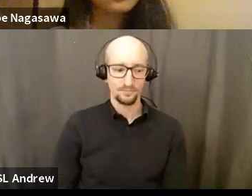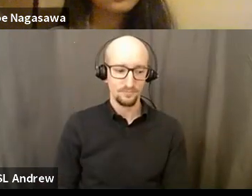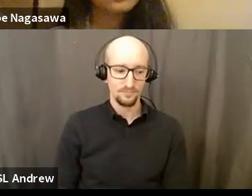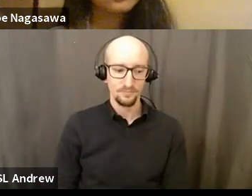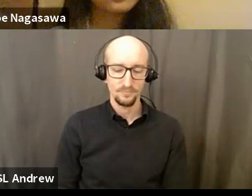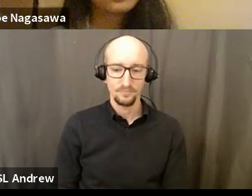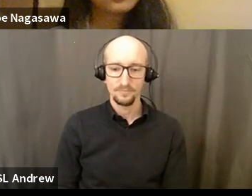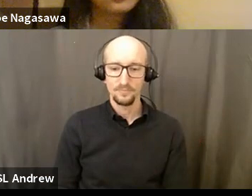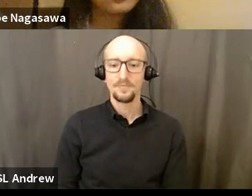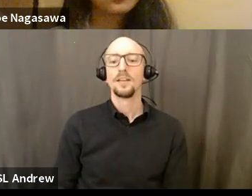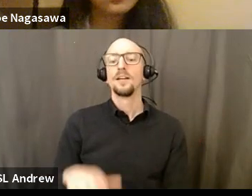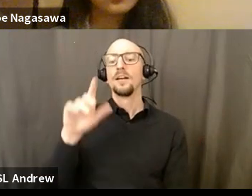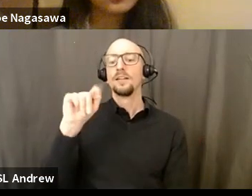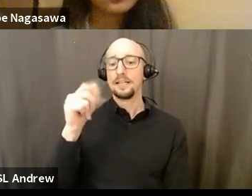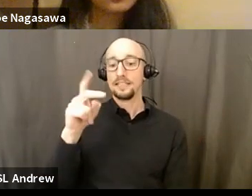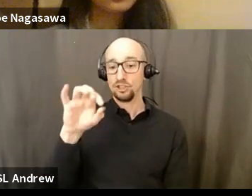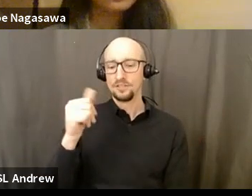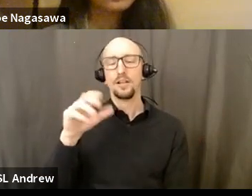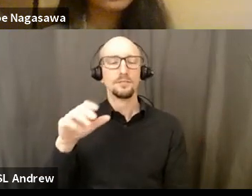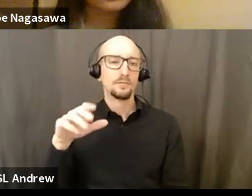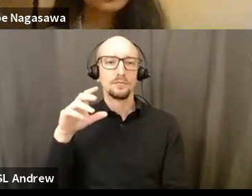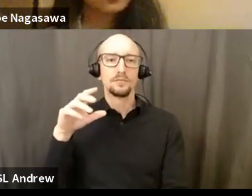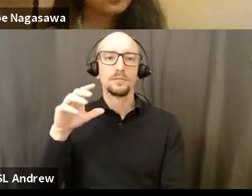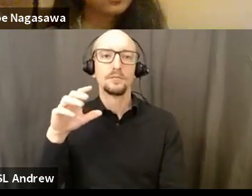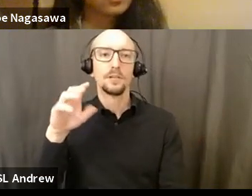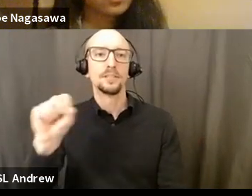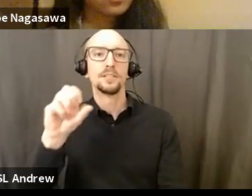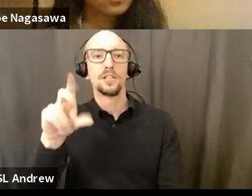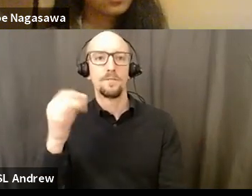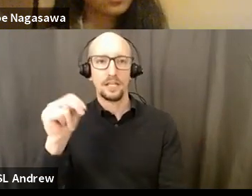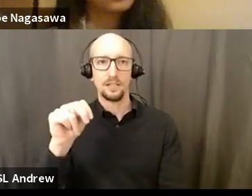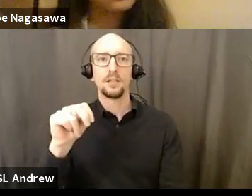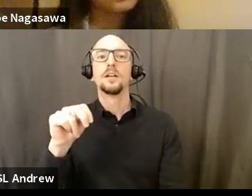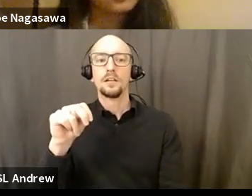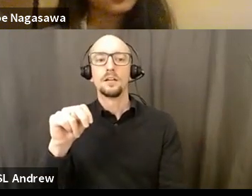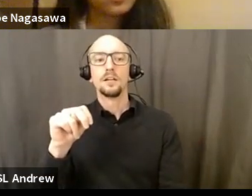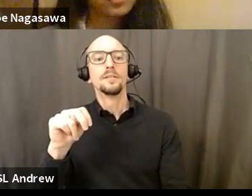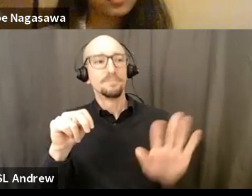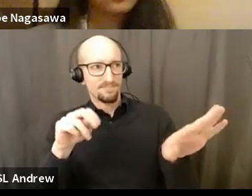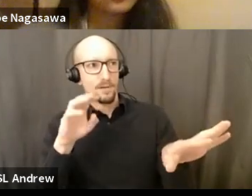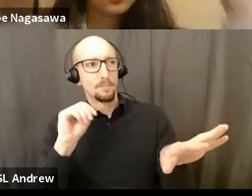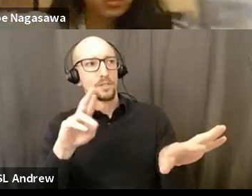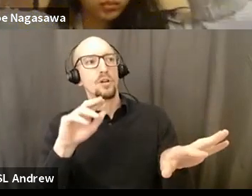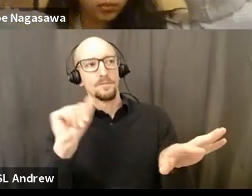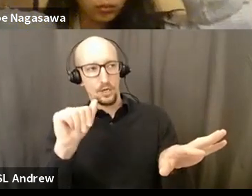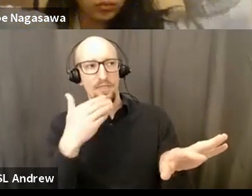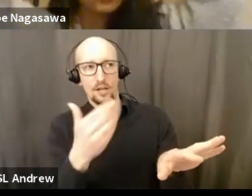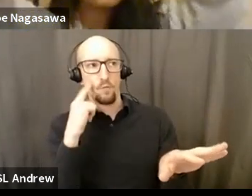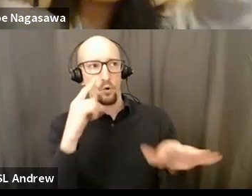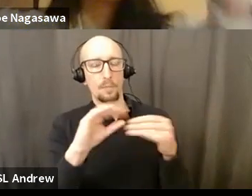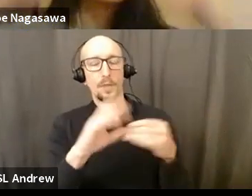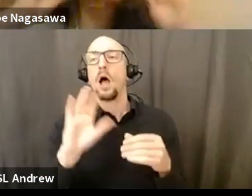Let me just call out kind of what we're going to do here. So, Mr. Acevedo, thank you for your comments. I am going to go to Dr. Freeman Wisdom, then